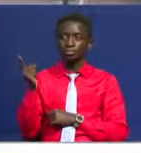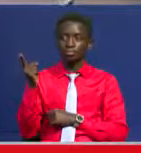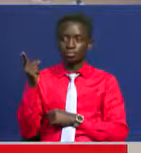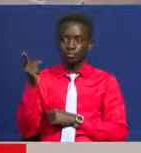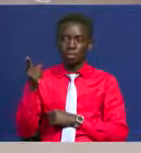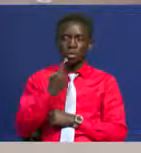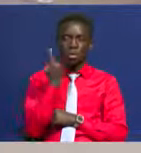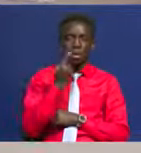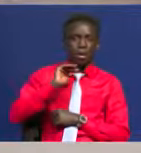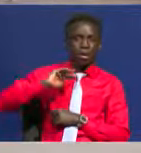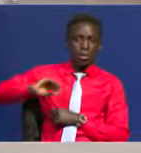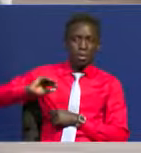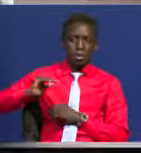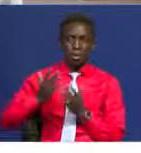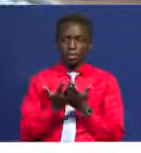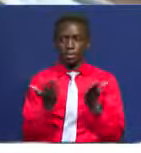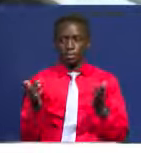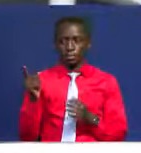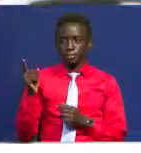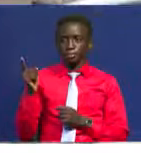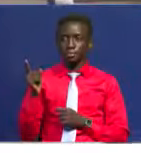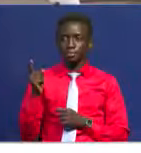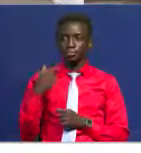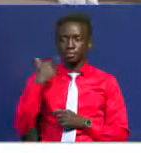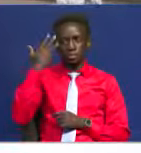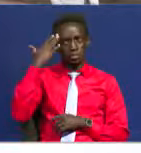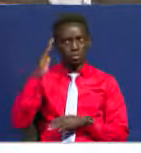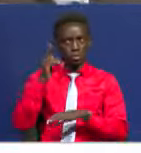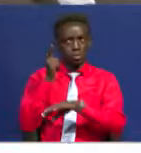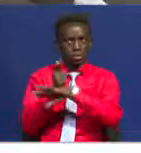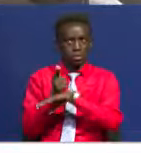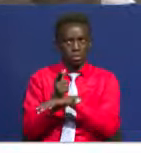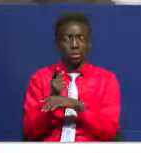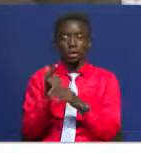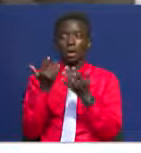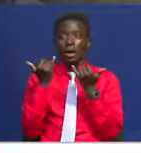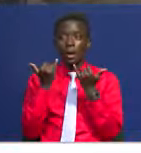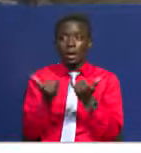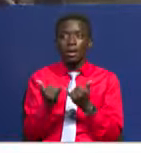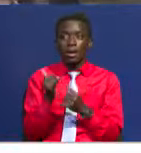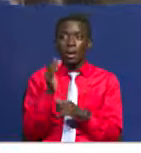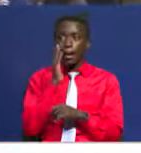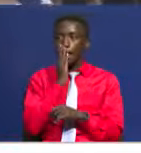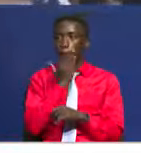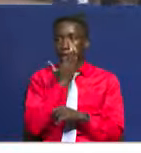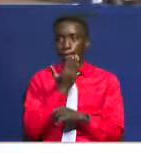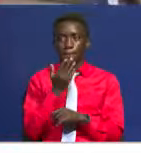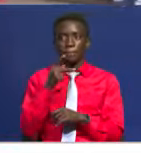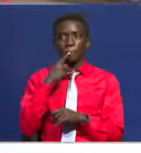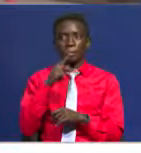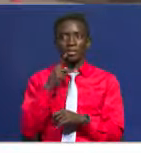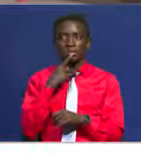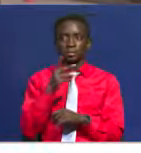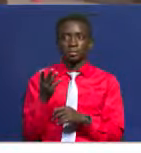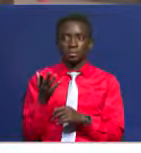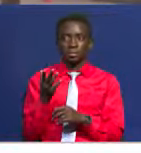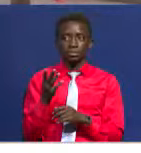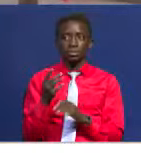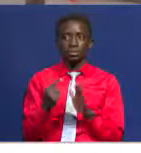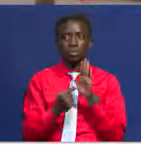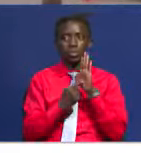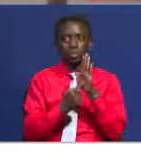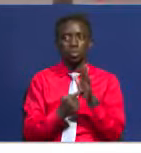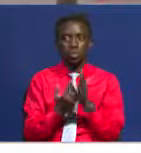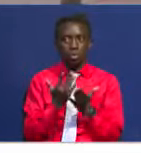and I don't know if the camera is doing it justice. The street is still colored pink, a testament of